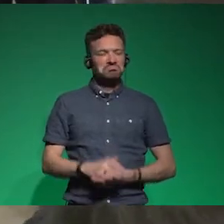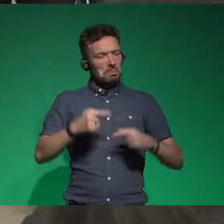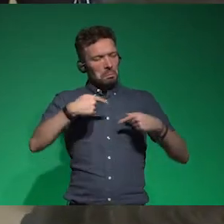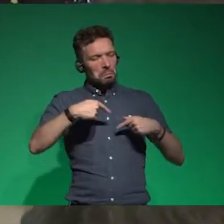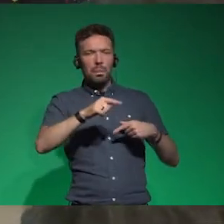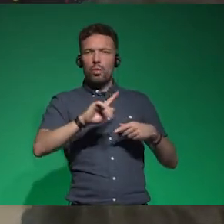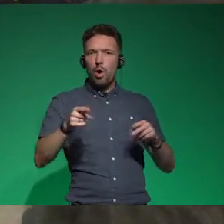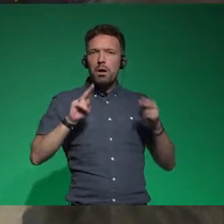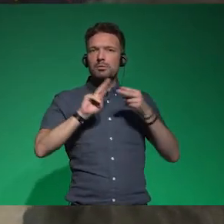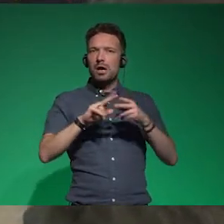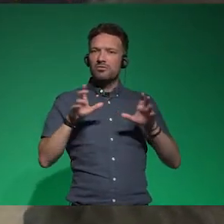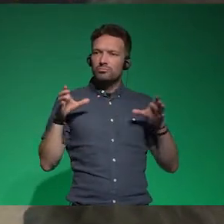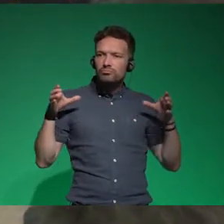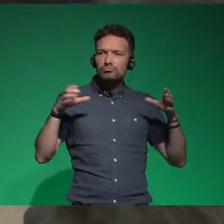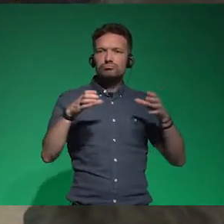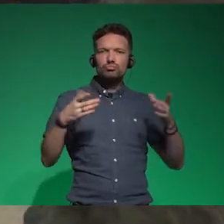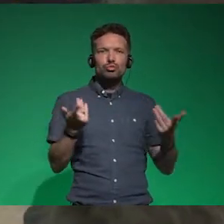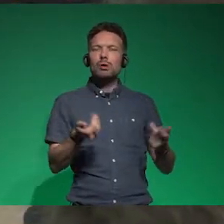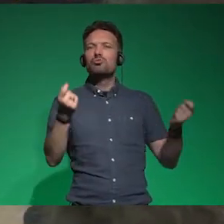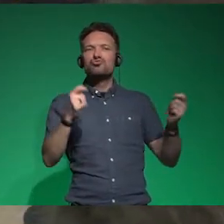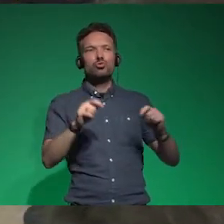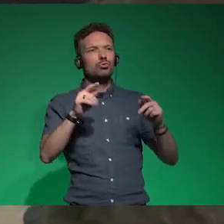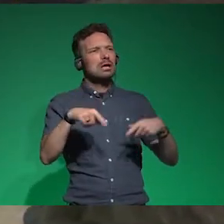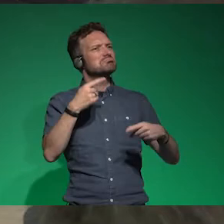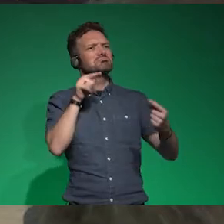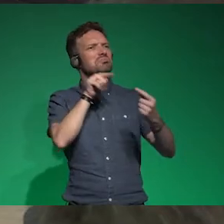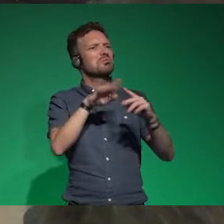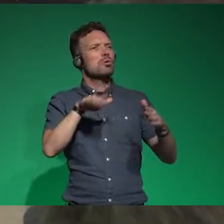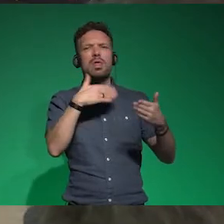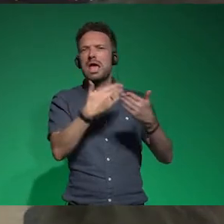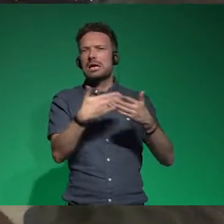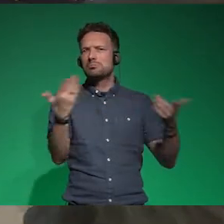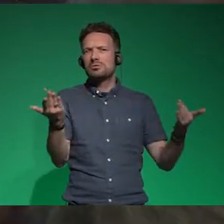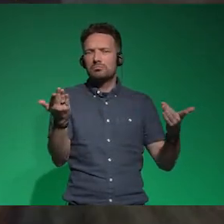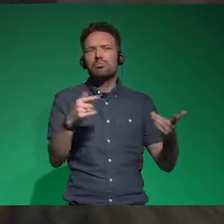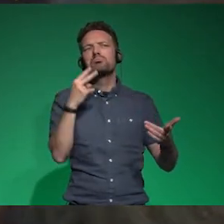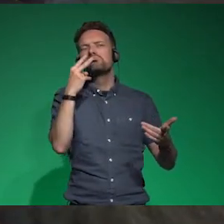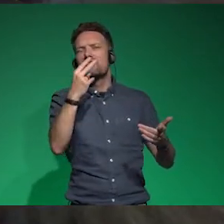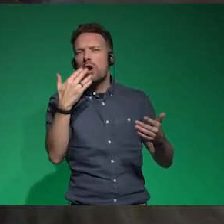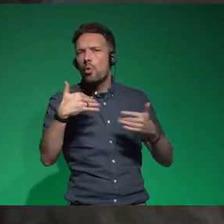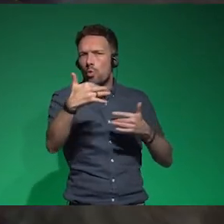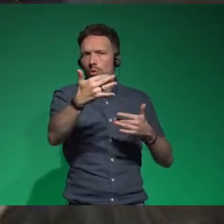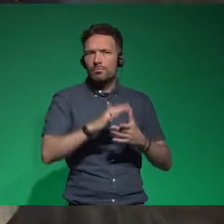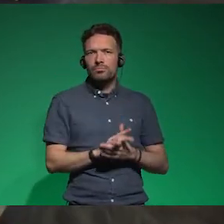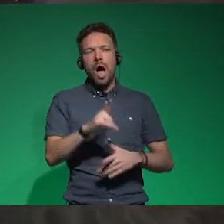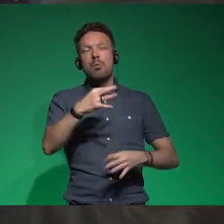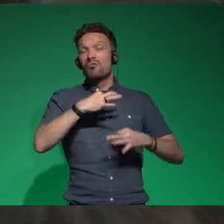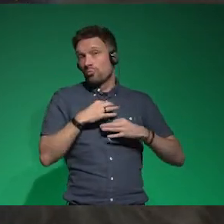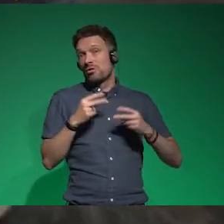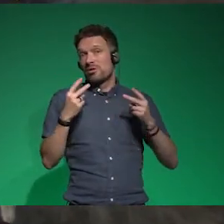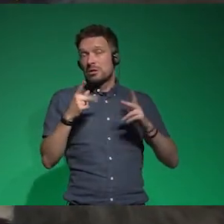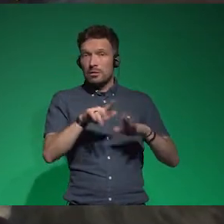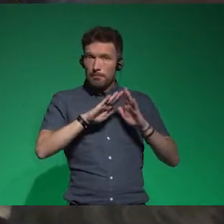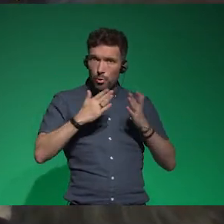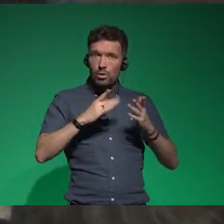So kind of. In a way, maybe we can now sow the seed and then harvest later to stay with